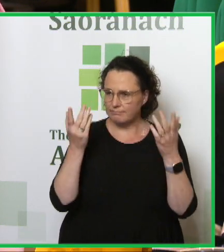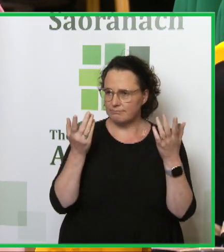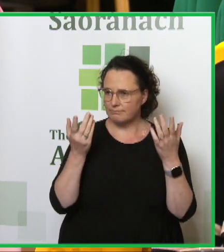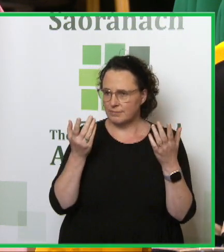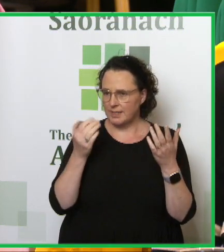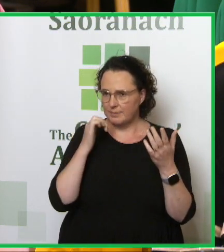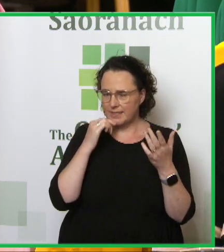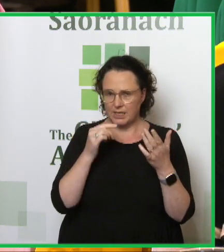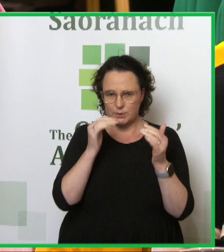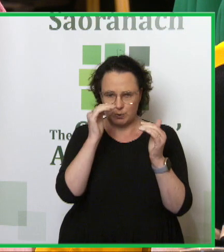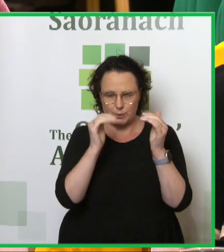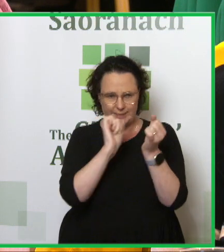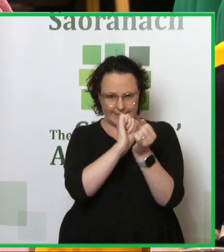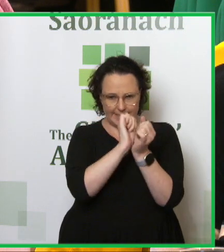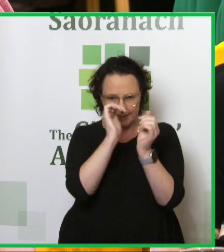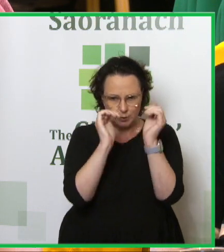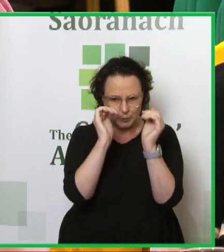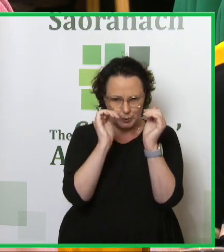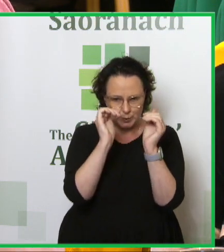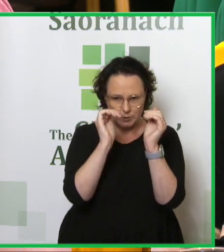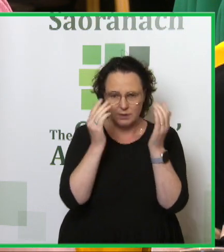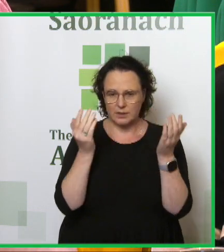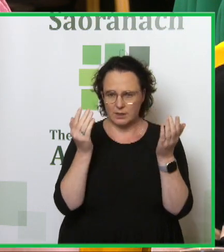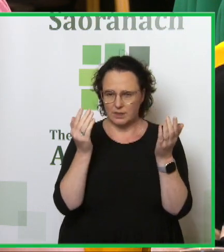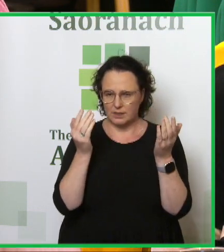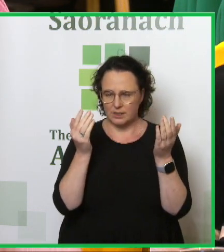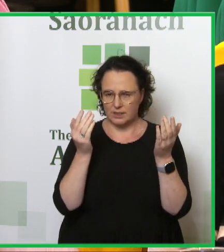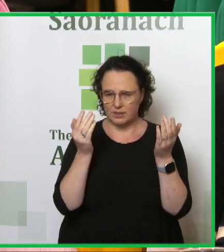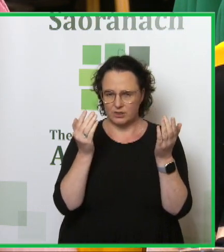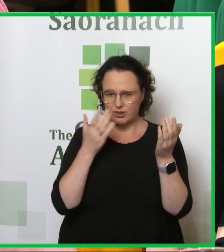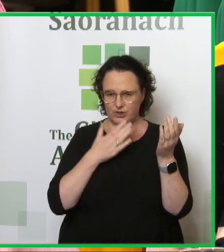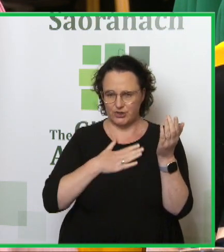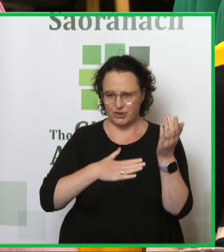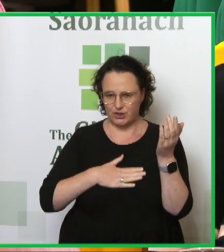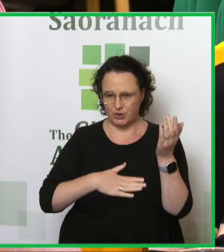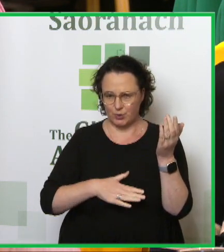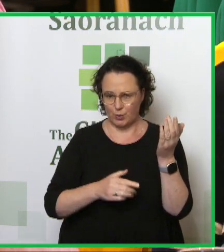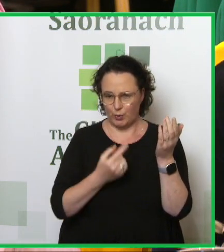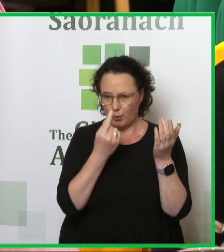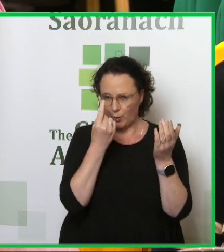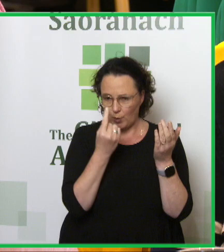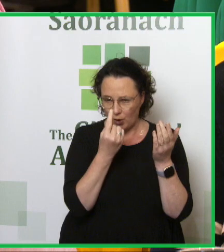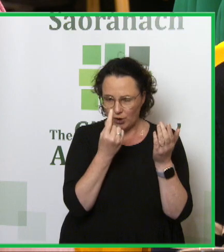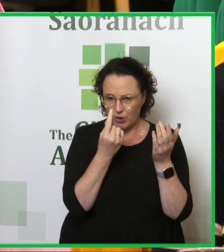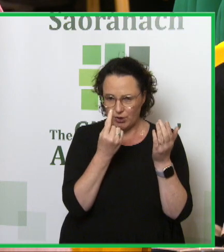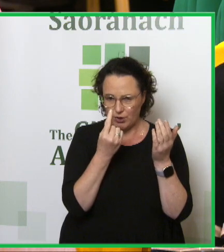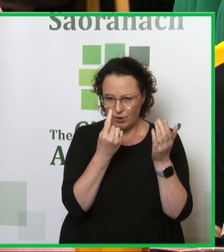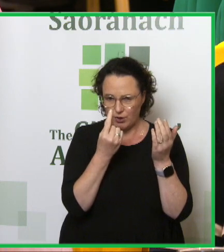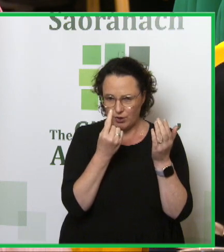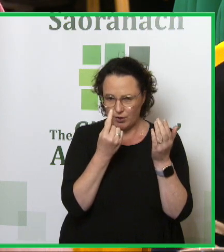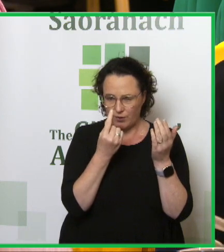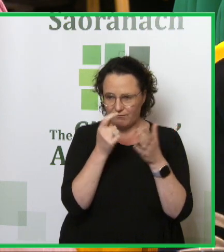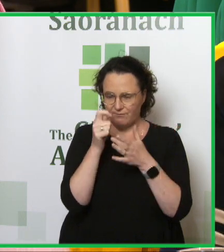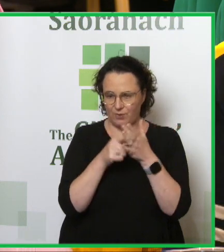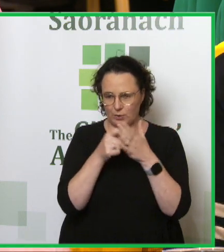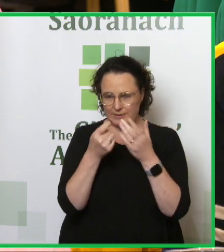represents a very tight race where like literally only one, there's only one, like, you know, outstanding